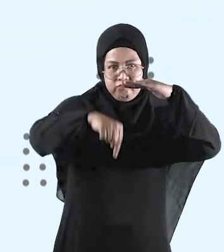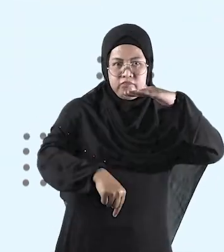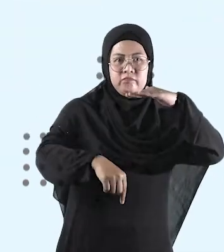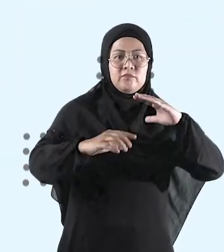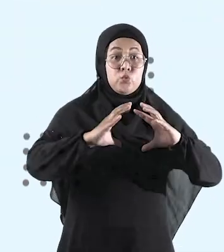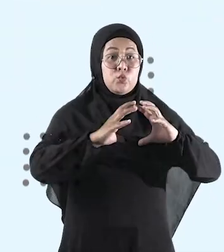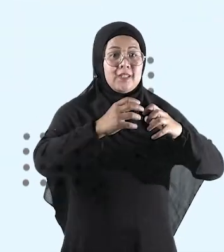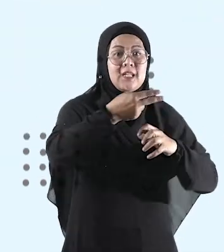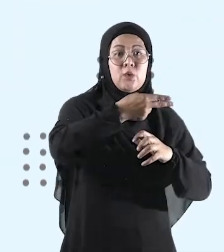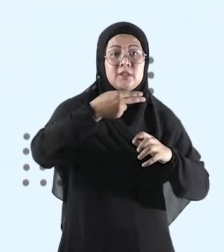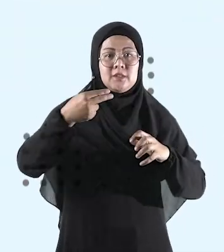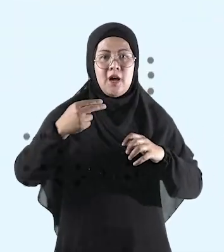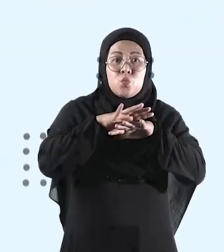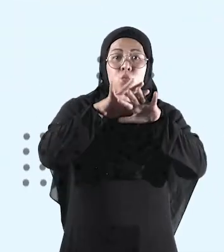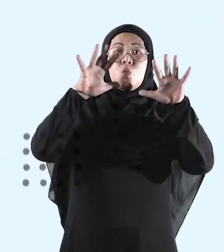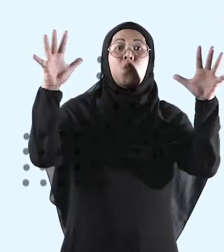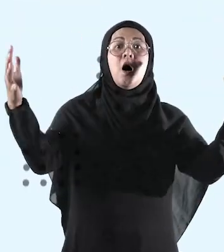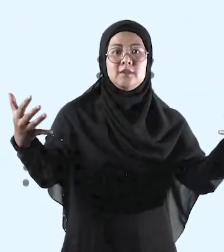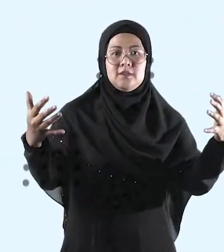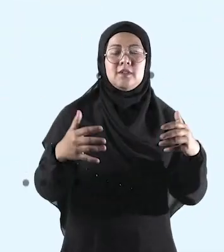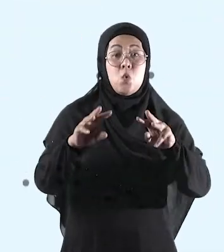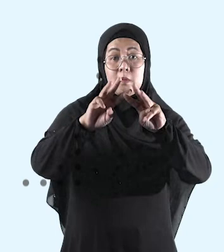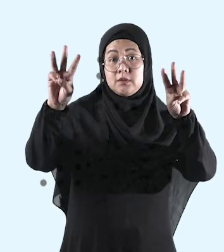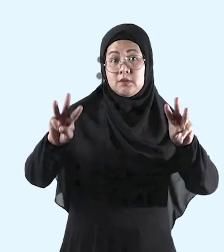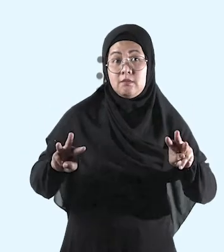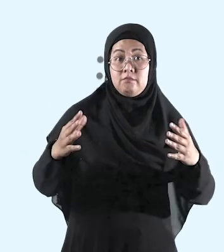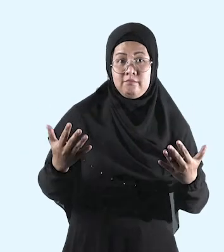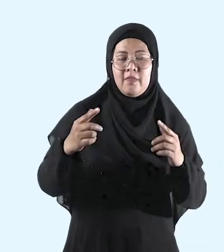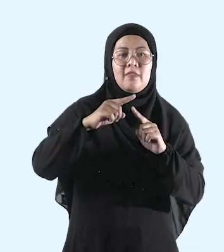The basic map and RBI results are published through